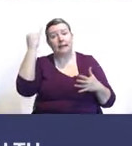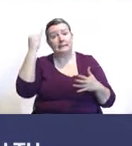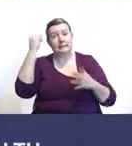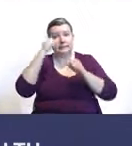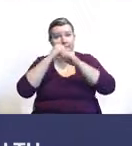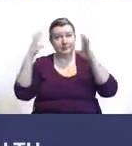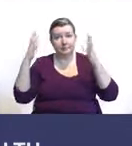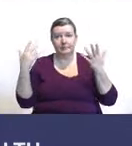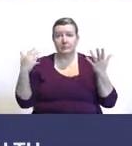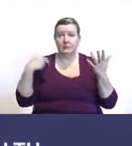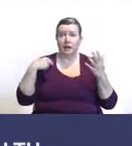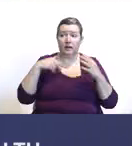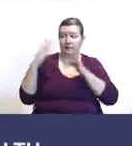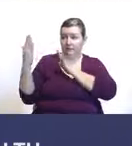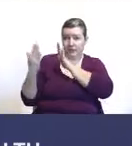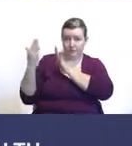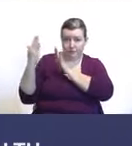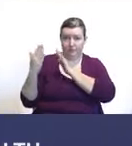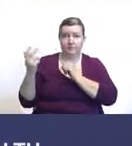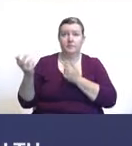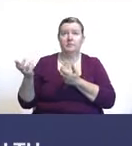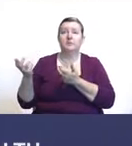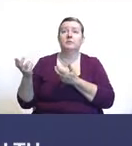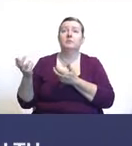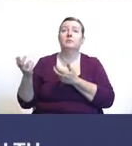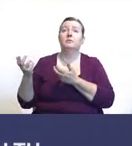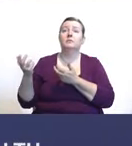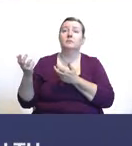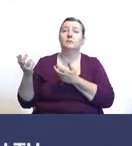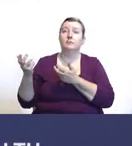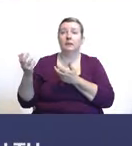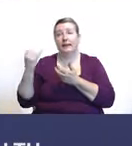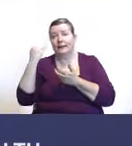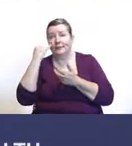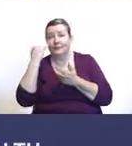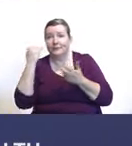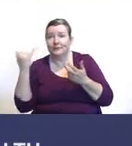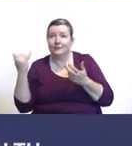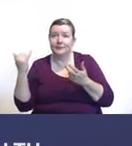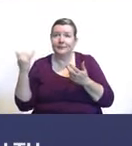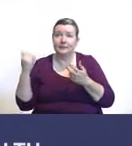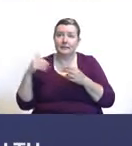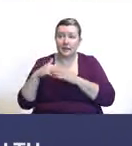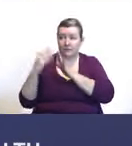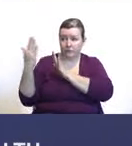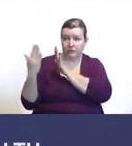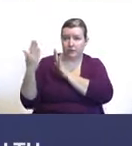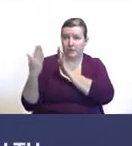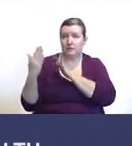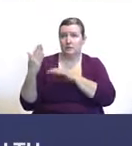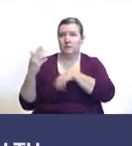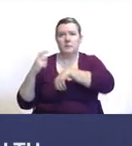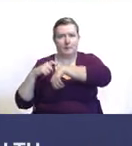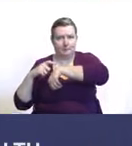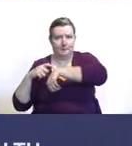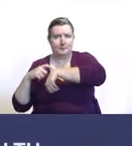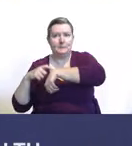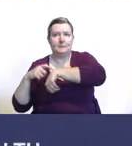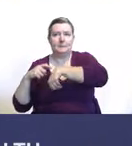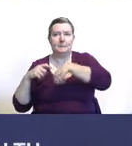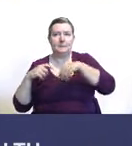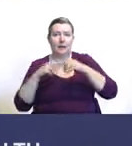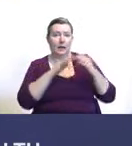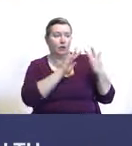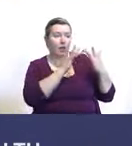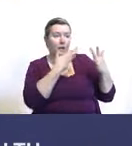in-person where that step is a more efficient step than the online step that we've